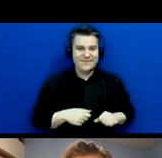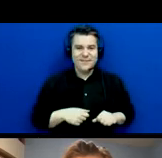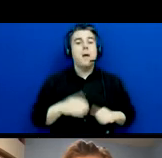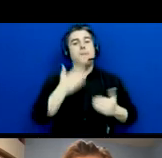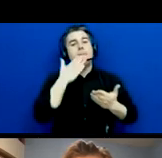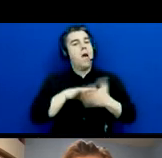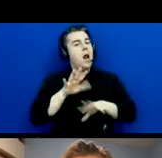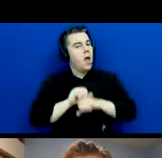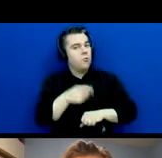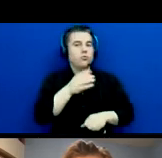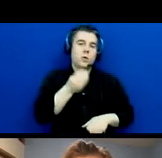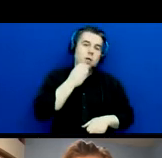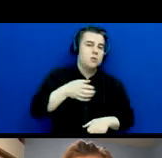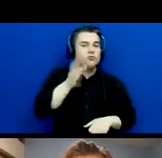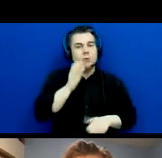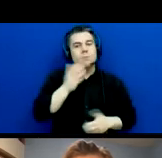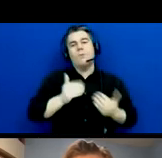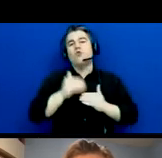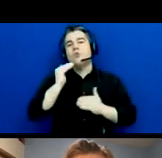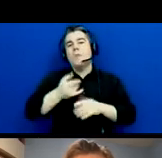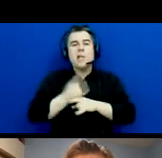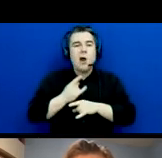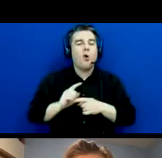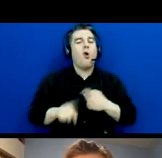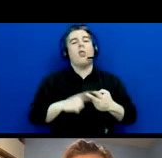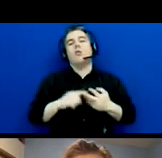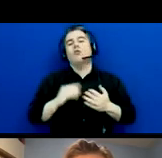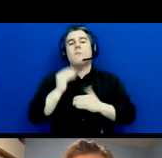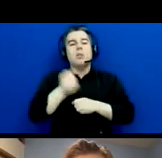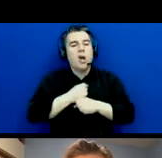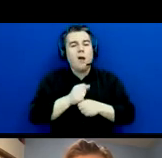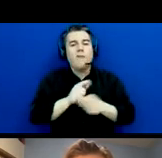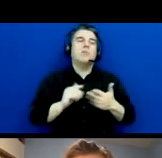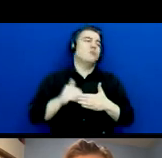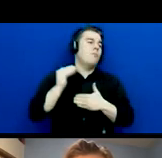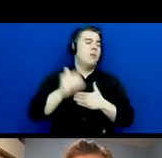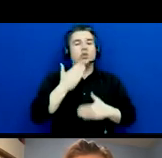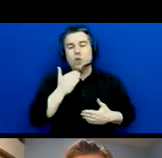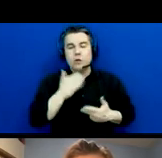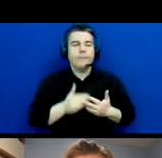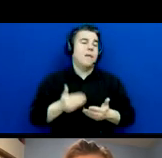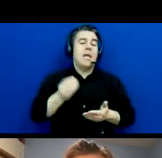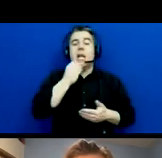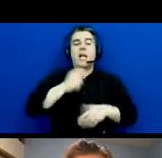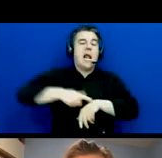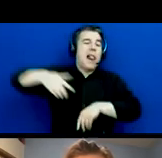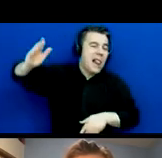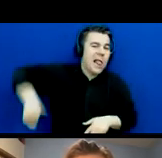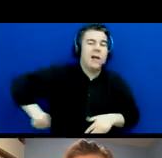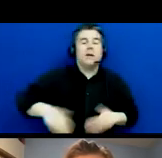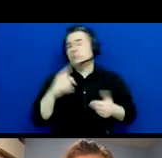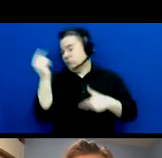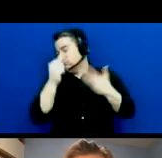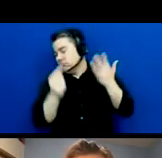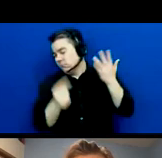you eat or drink, maybe too much alcohol, too much coffee, too much sugar, eating late at night, things like that, we've got